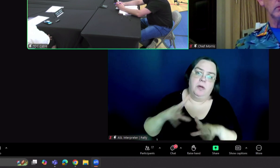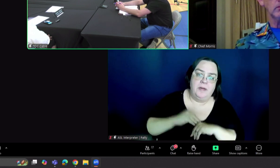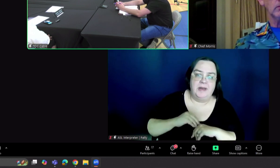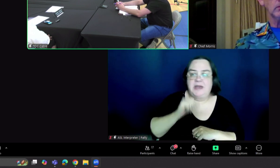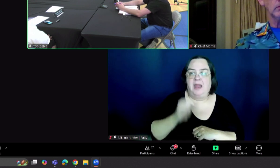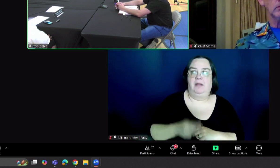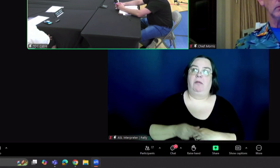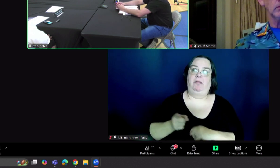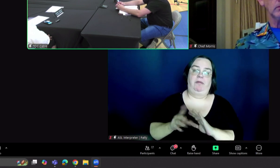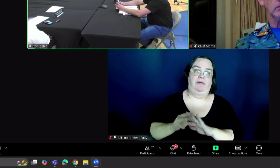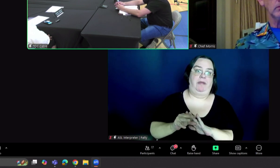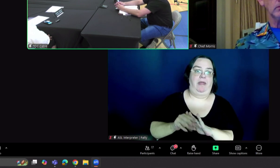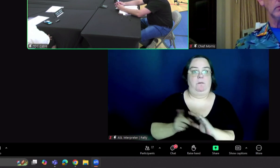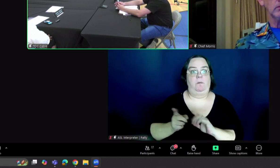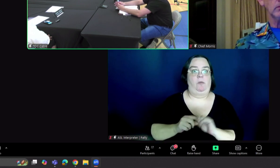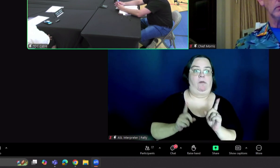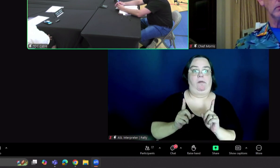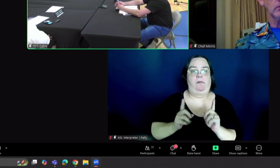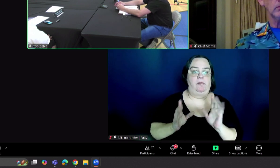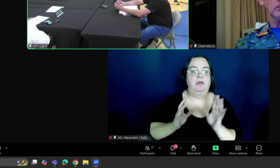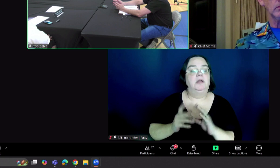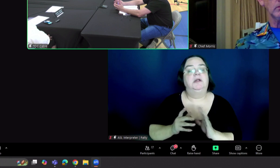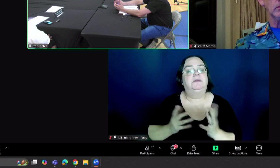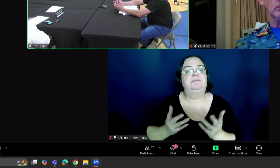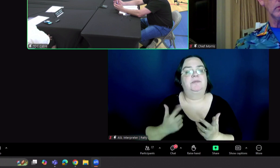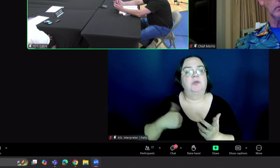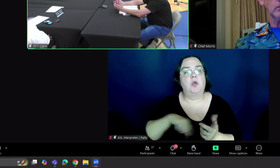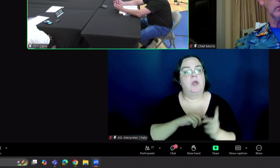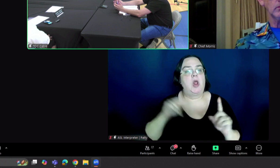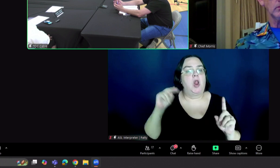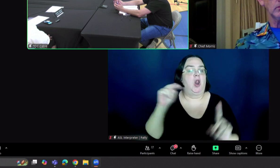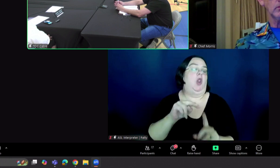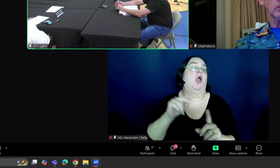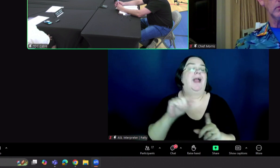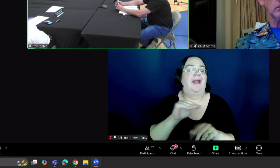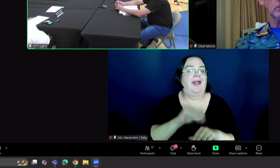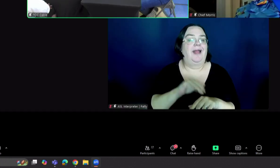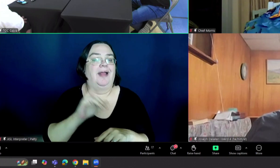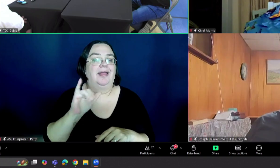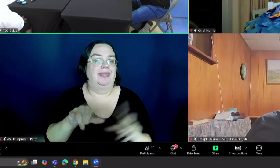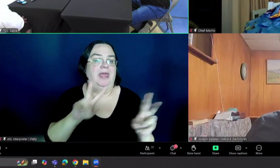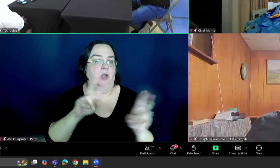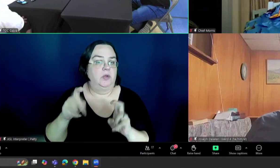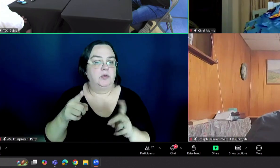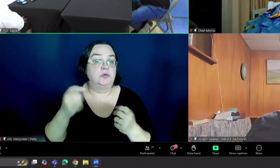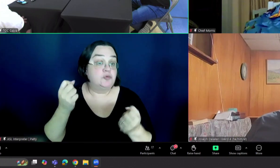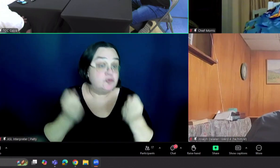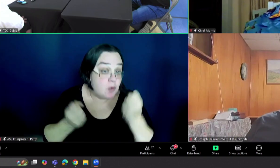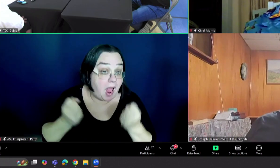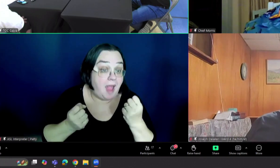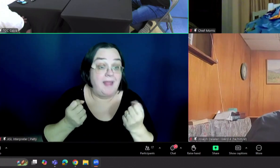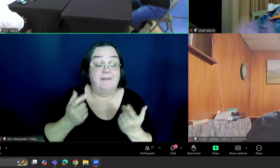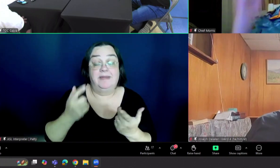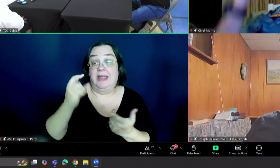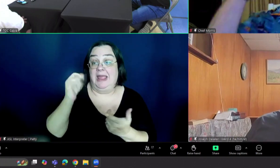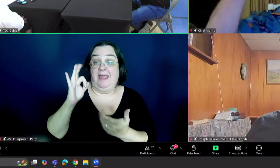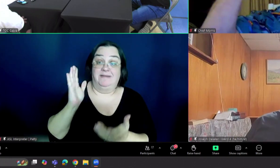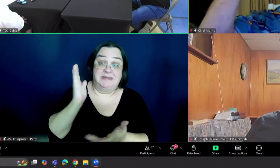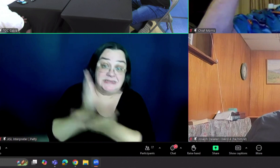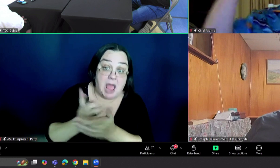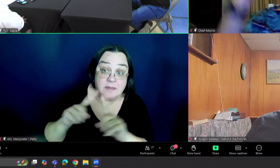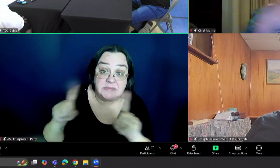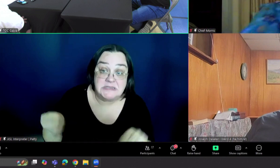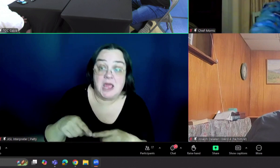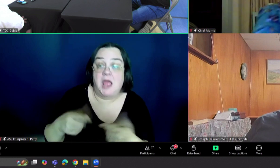right? Because we kind of look at the epidemic of driving, and whether it's stop signs or distracted driving, right?